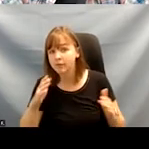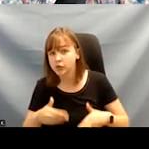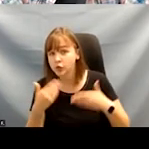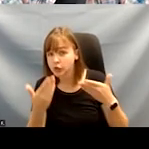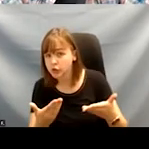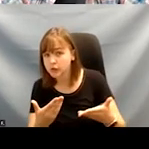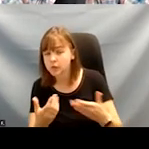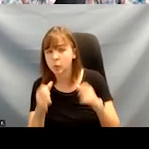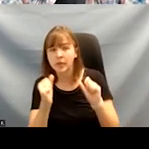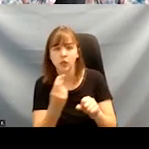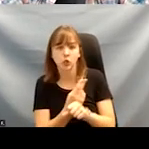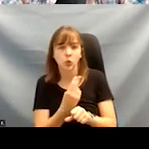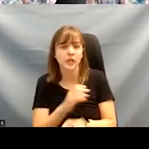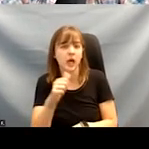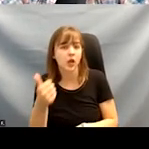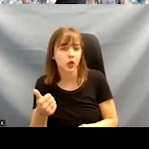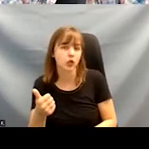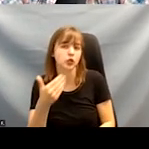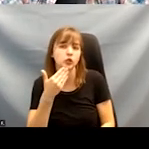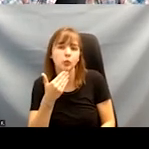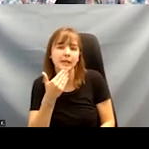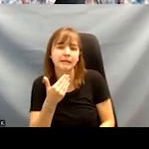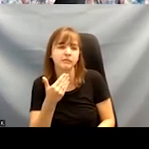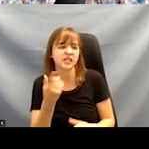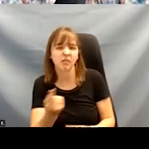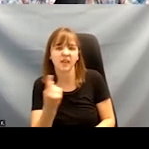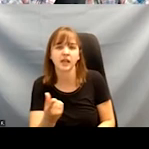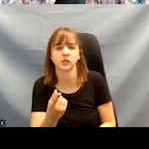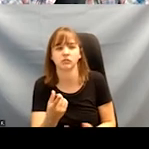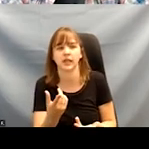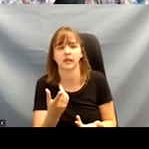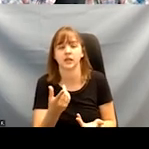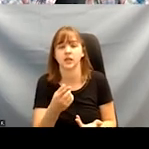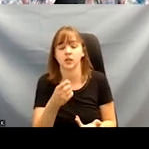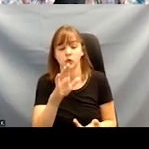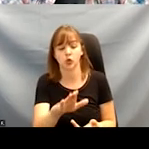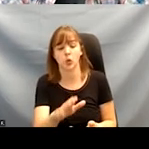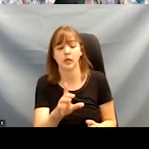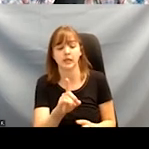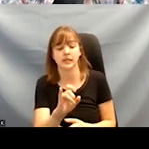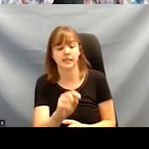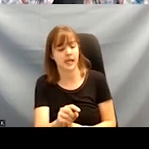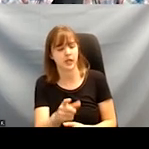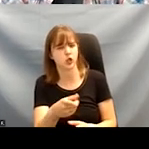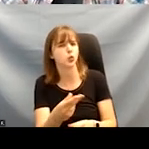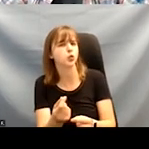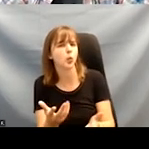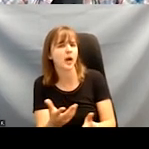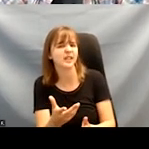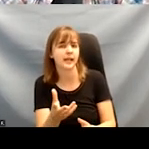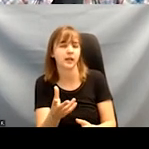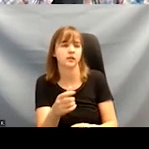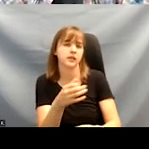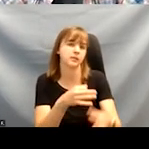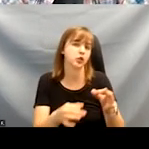sugar-free, like sweeteners? Like, what do you do with like your sugar-free diet? And we just use that as like a way